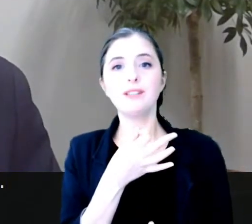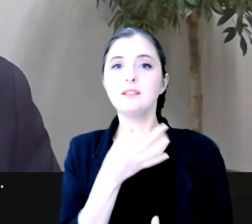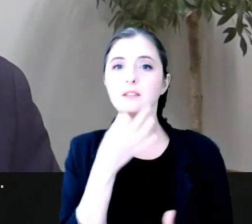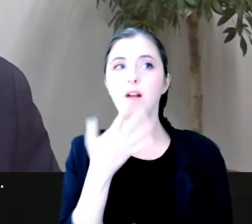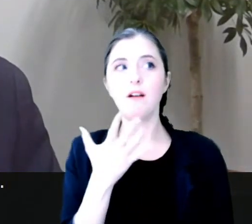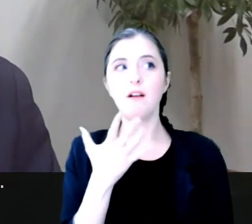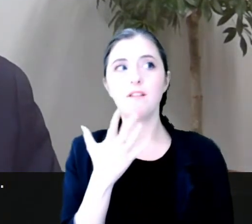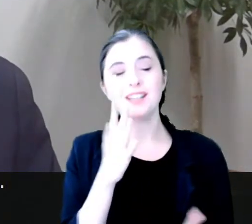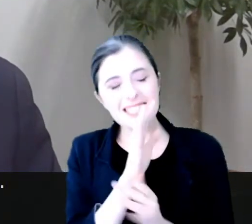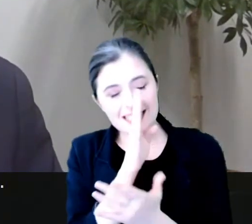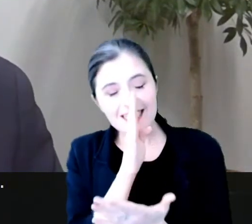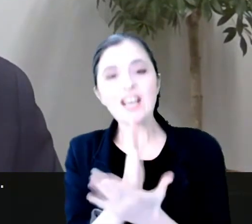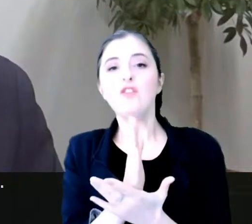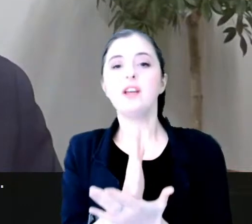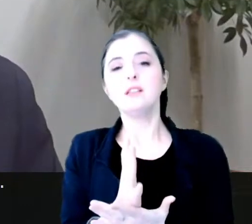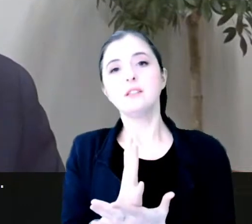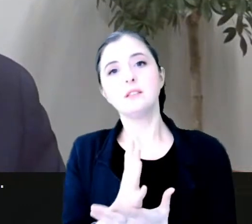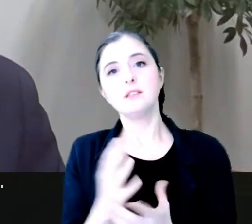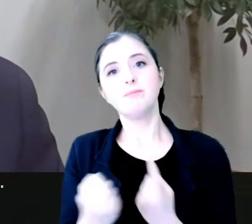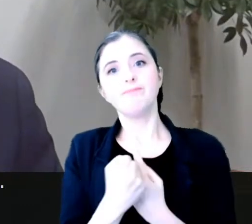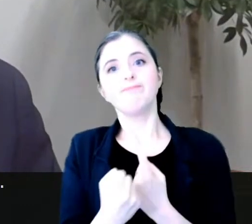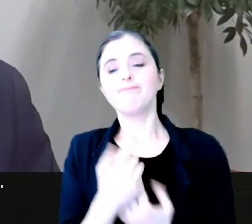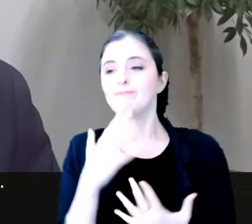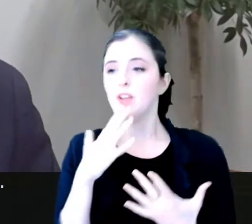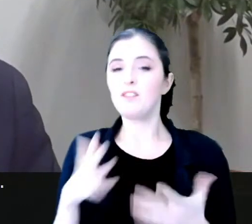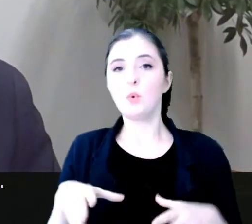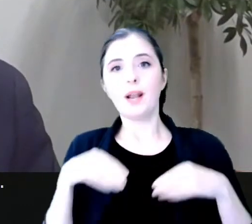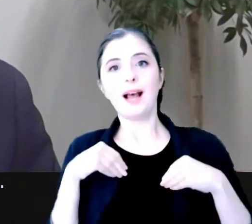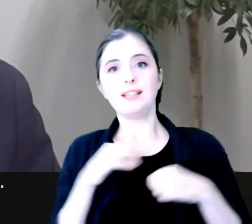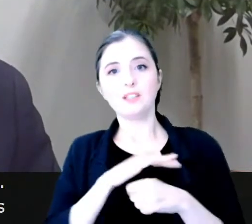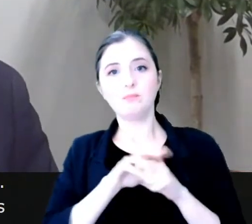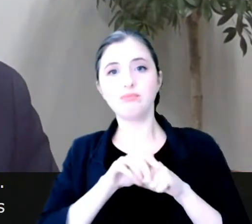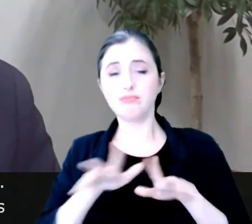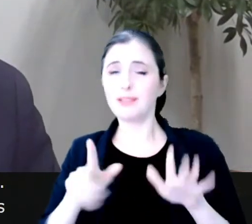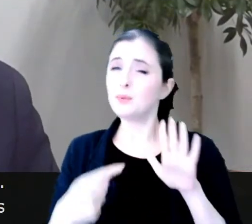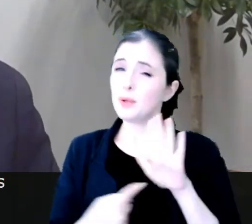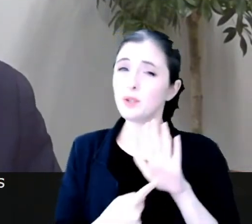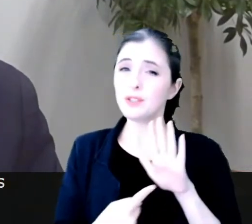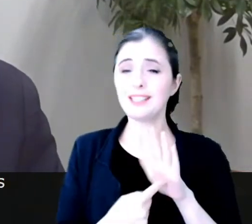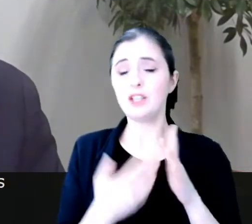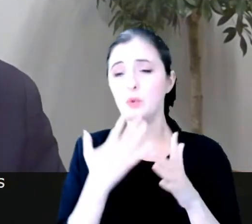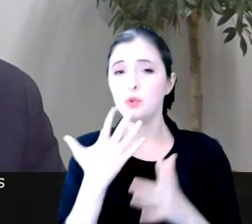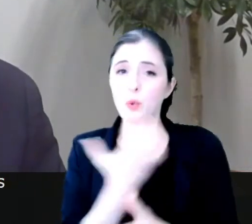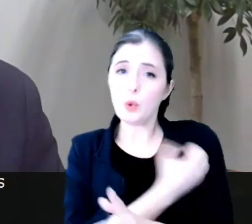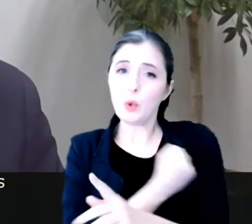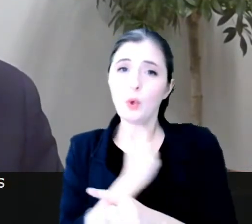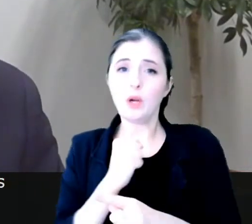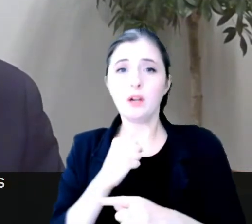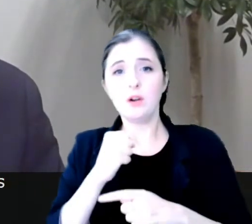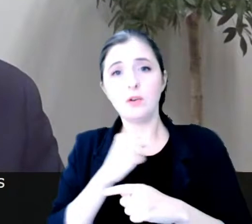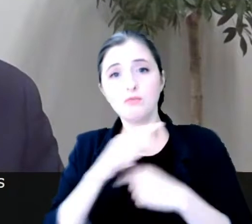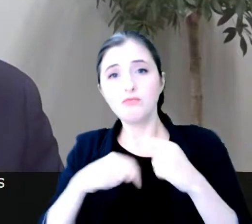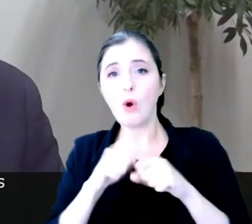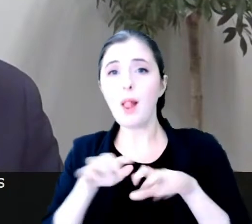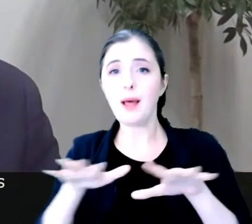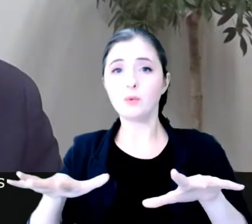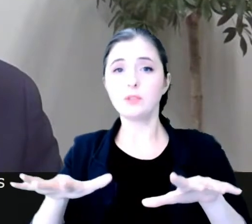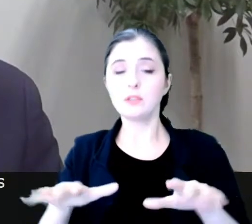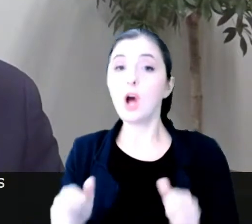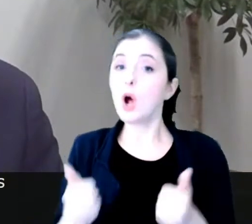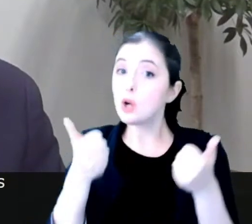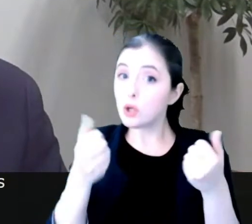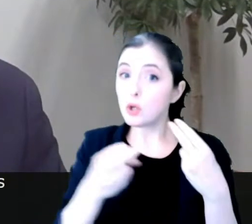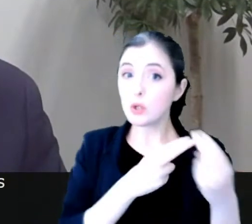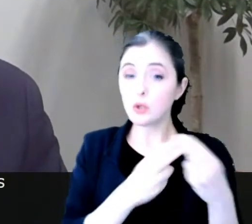by catching the virus. That's why it's so important we continue the rollout across our city. Good news. The two vaccines that have been so far brought